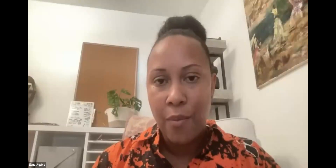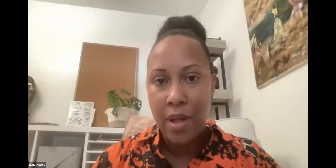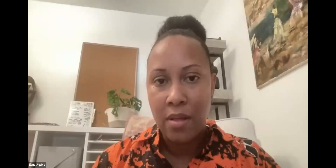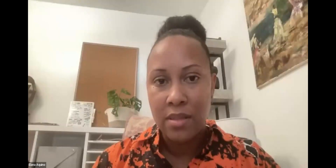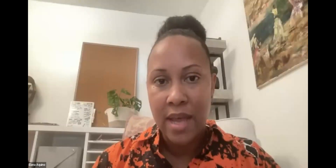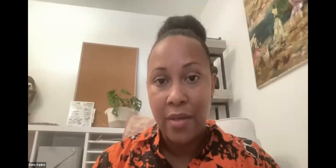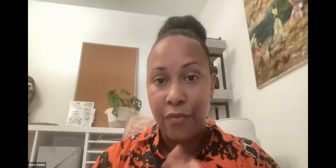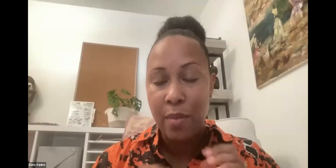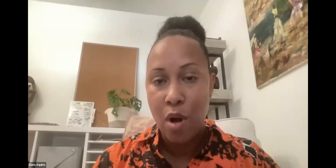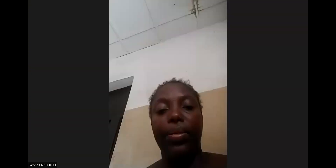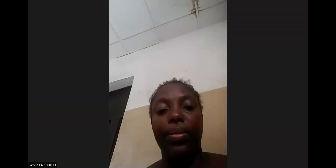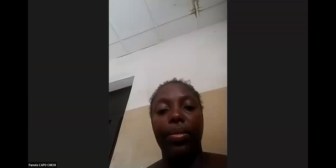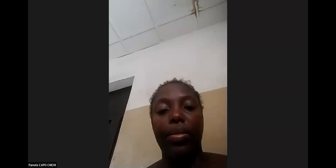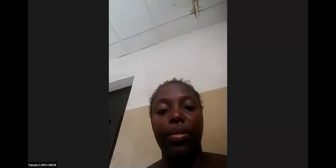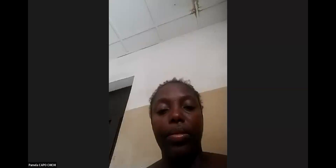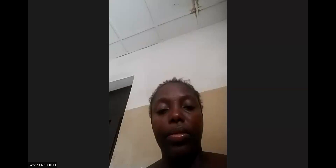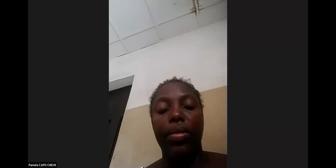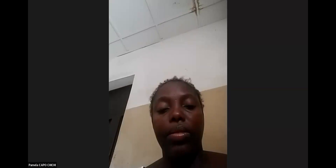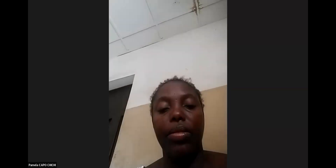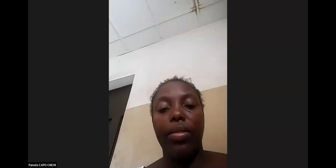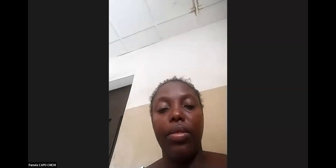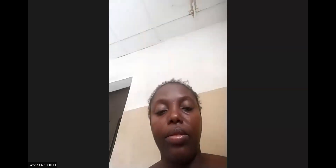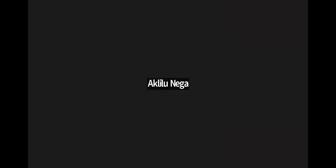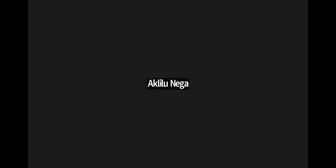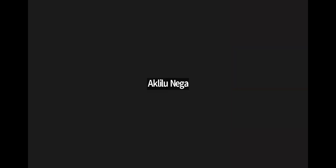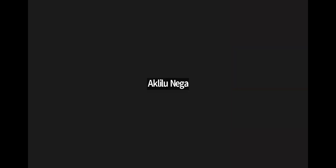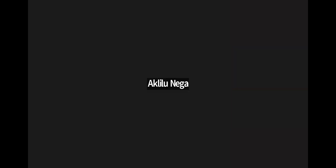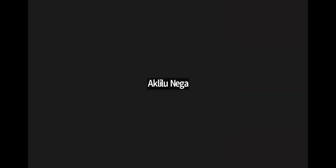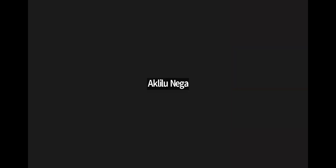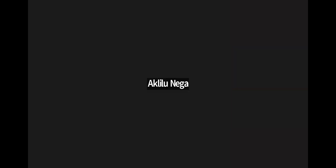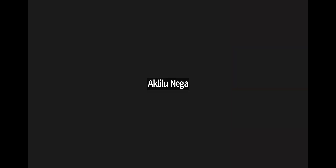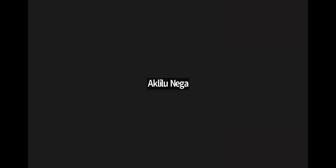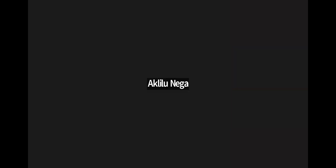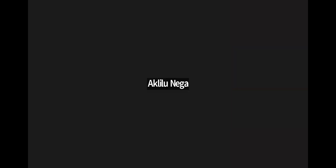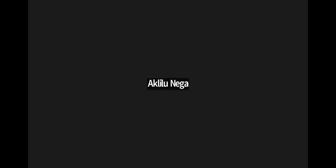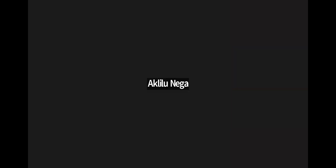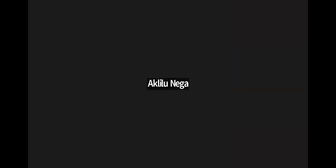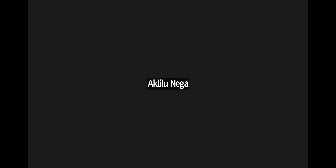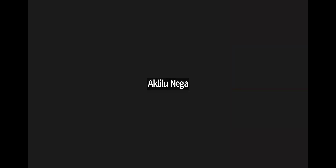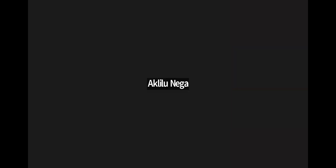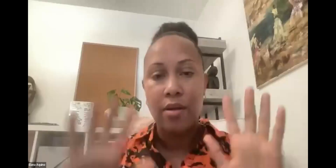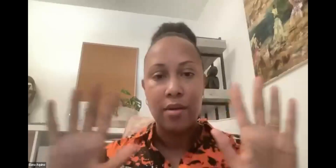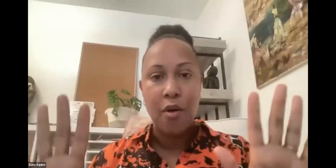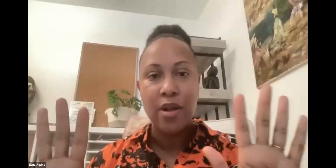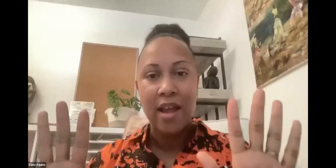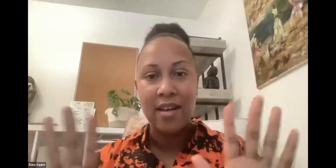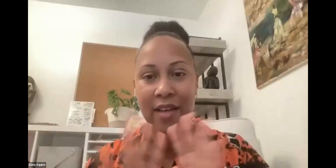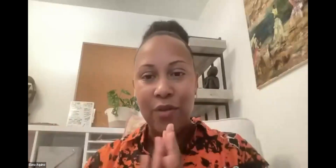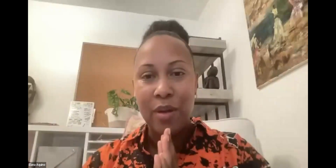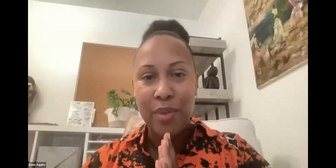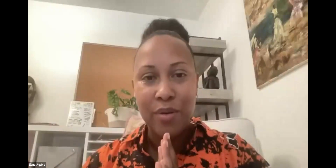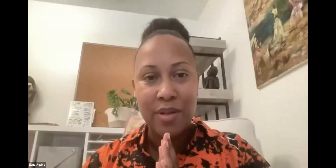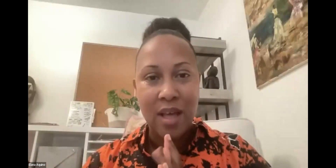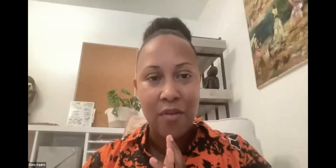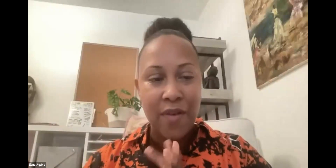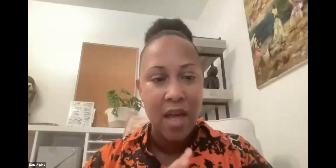I will take 3 more questions. May I ask one question? Hello? Hold on, if